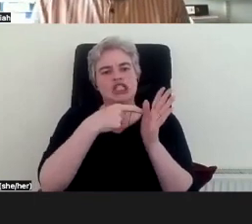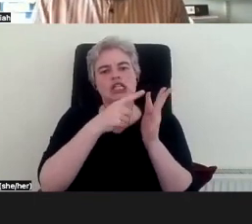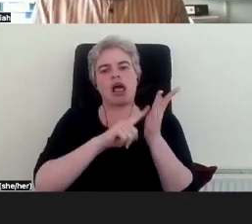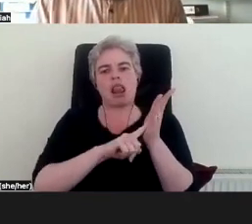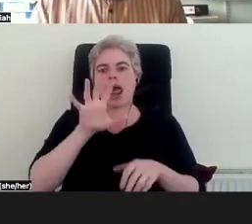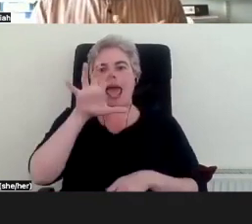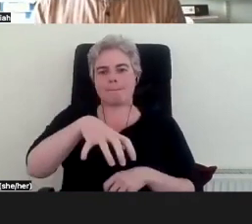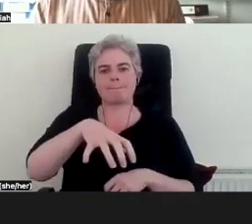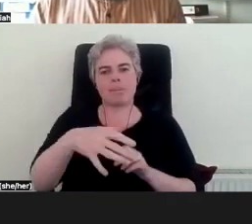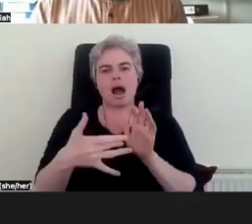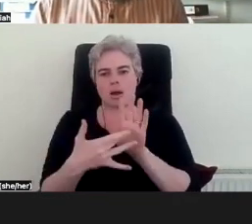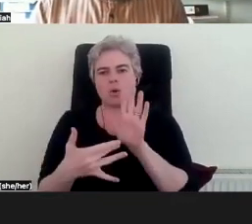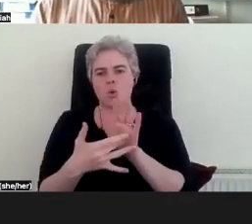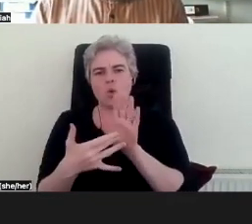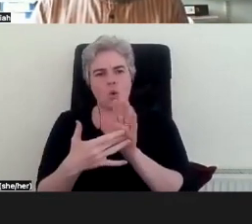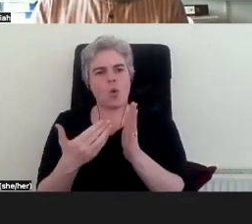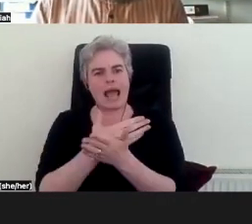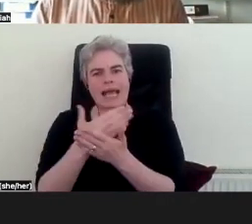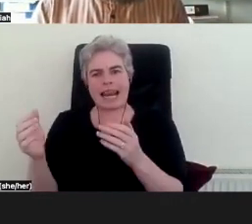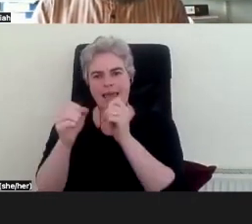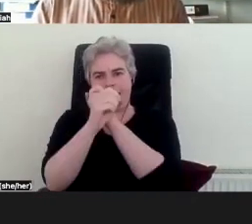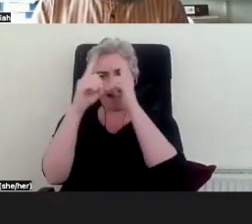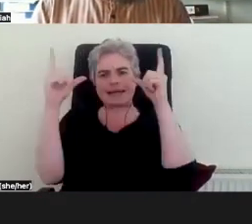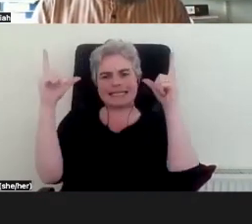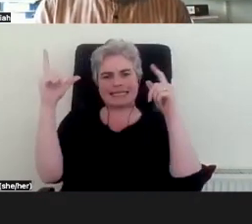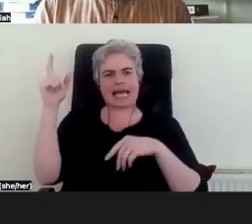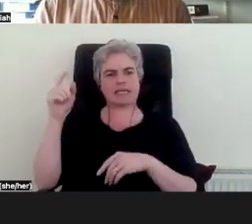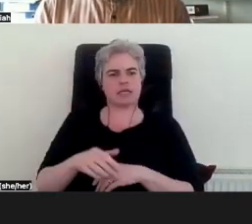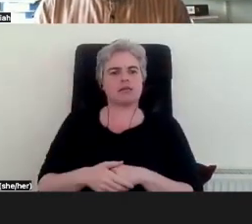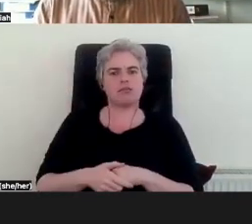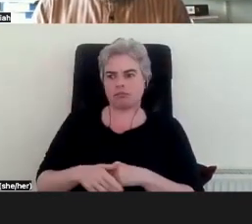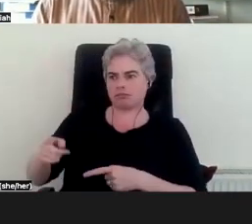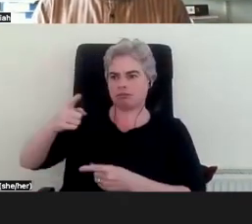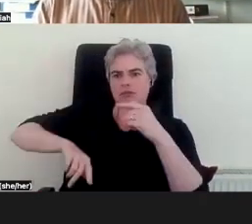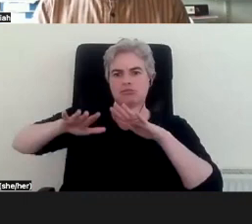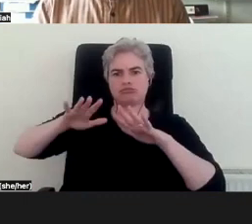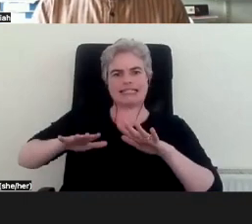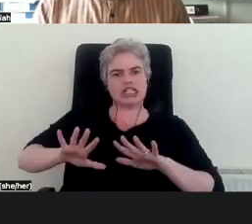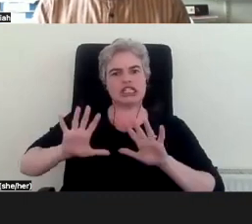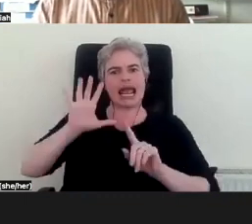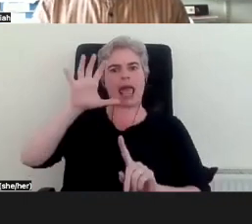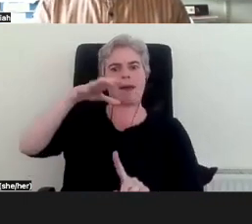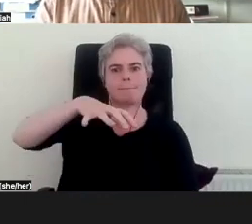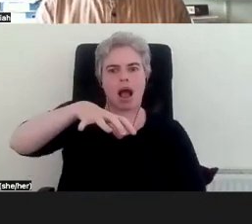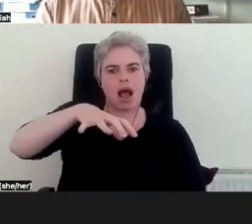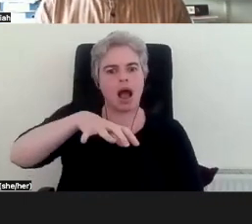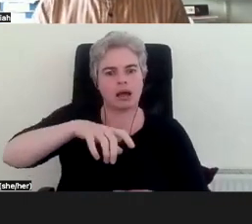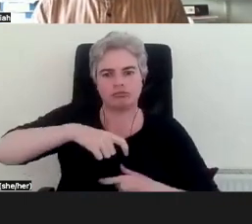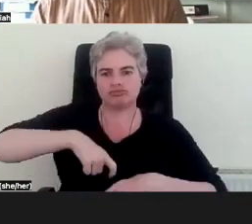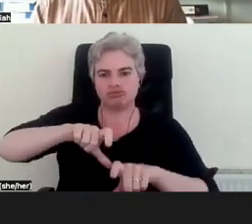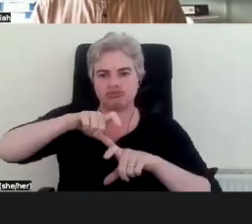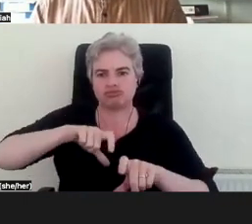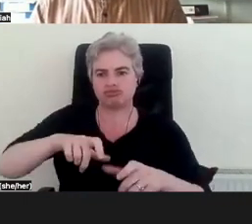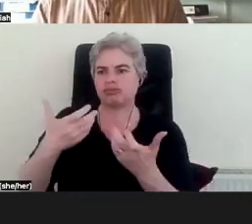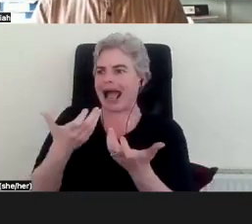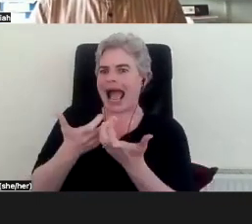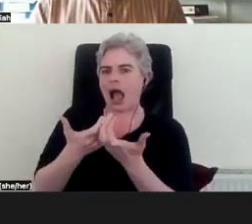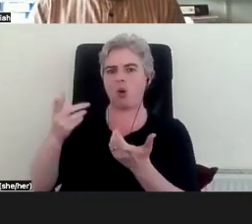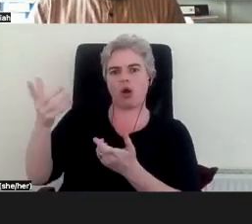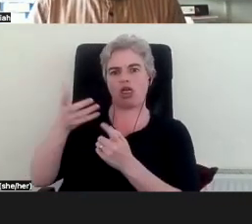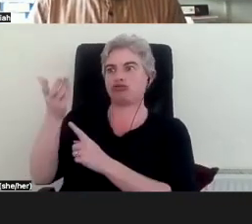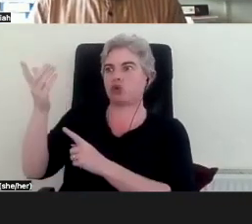because there was this very clear understanding that British Empire was destined by God to rule the